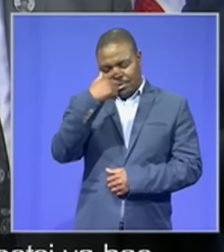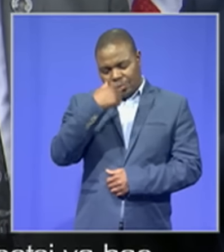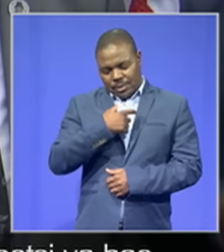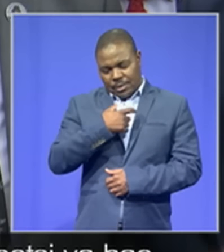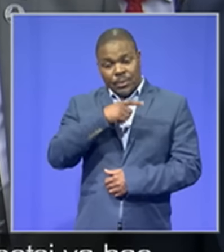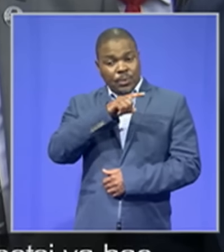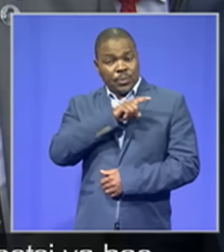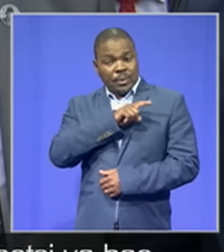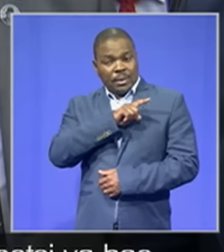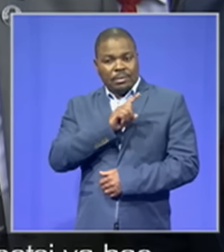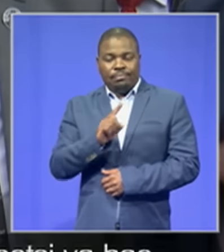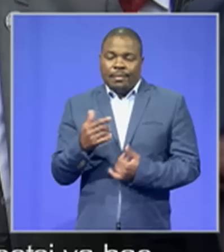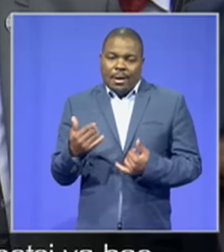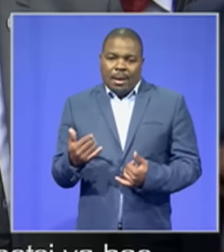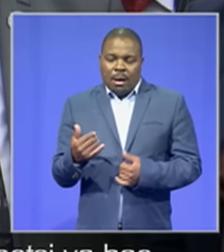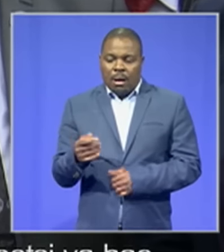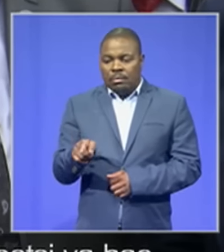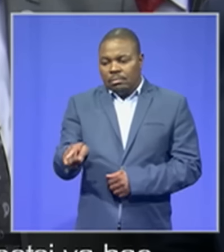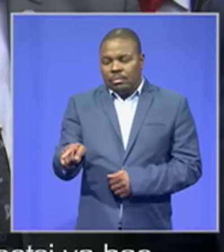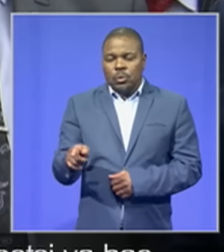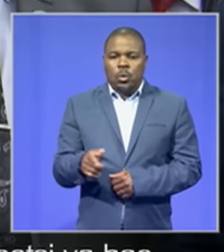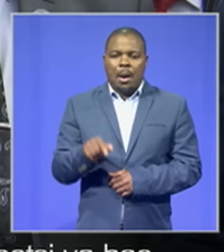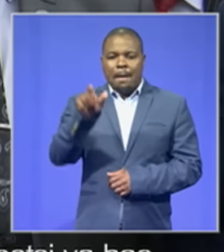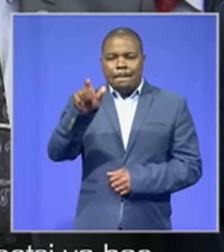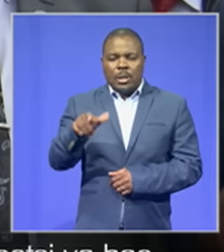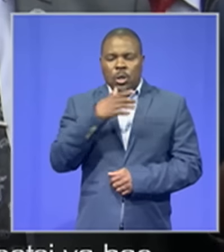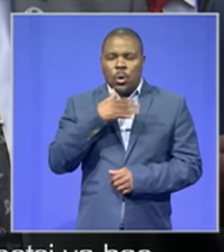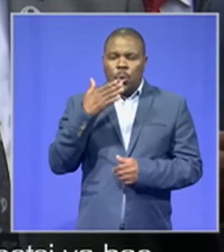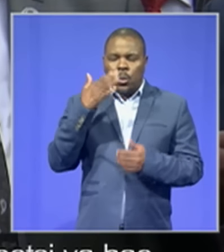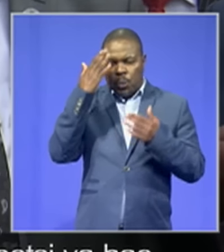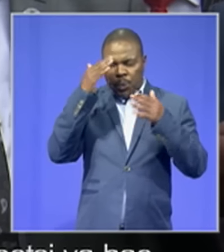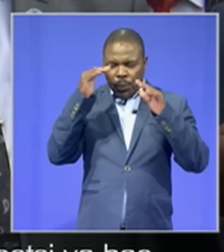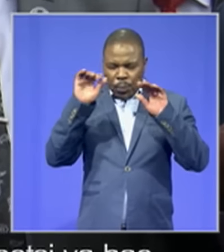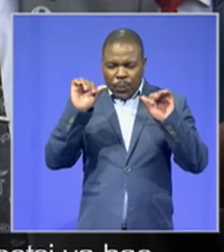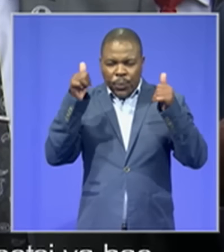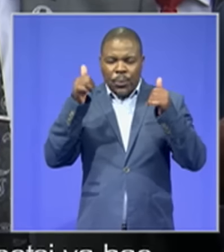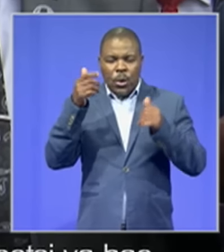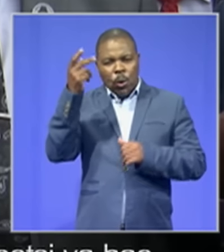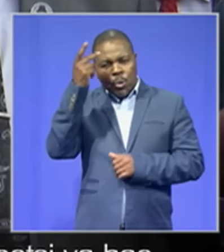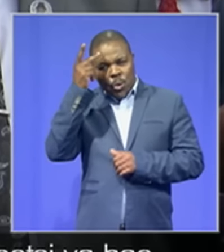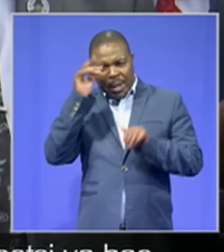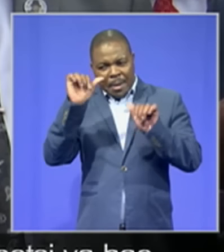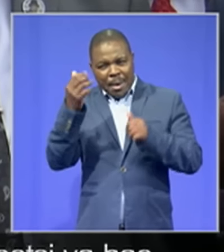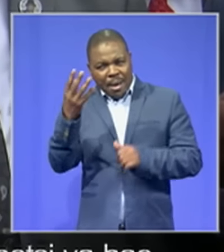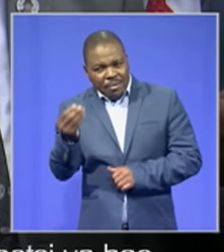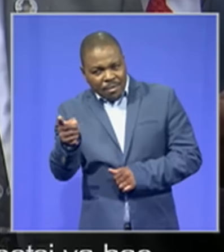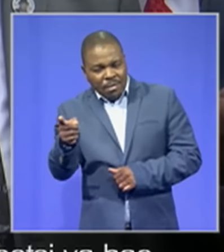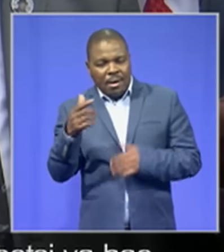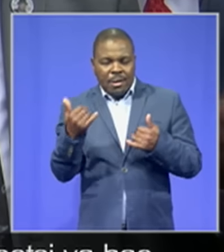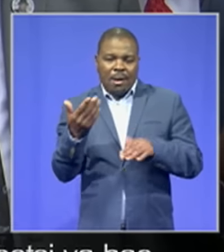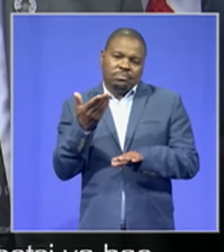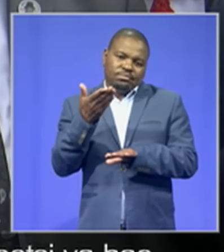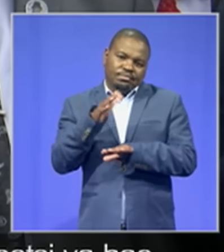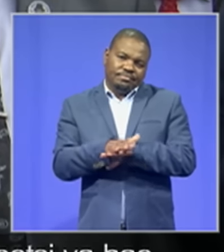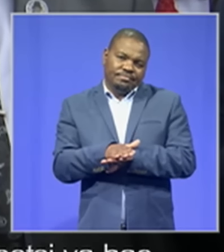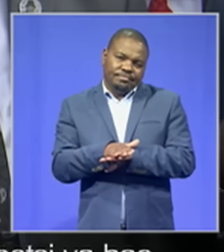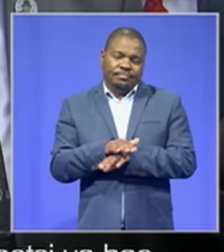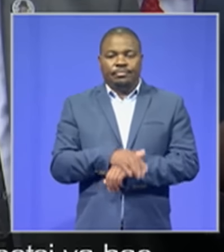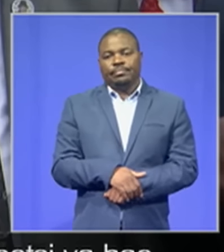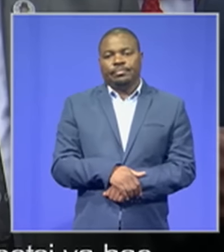that this voice of reason, voice of knowledge has now departed from